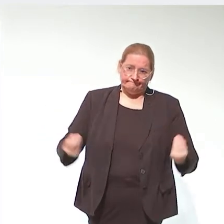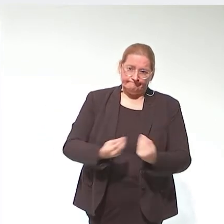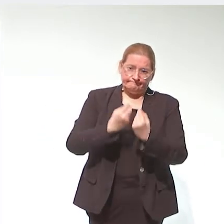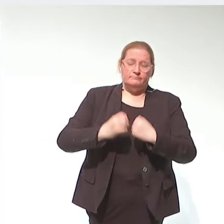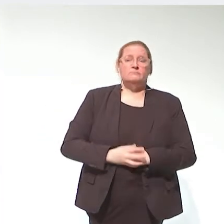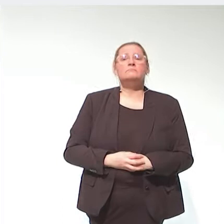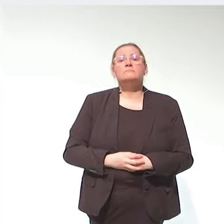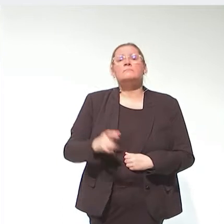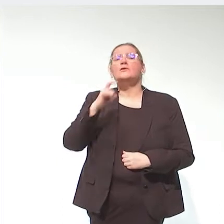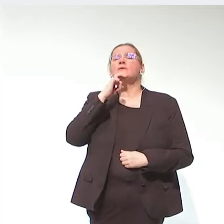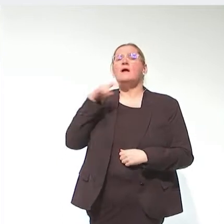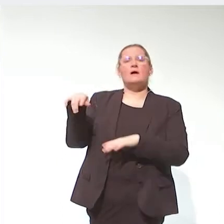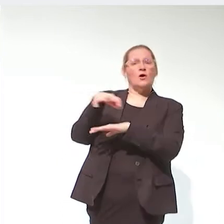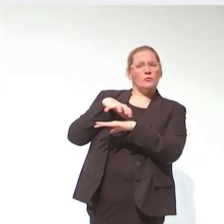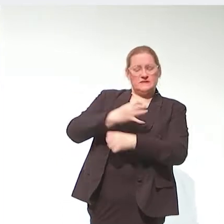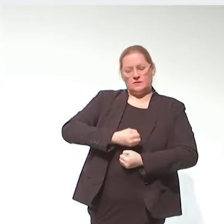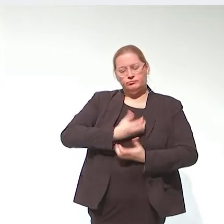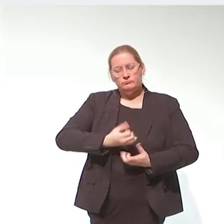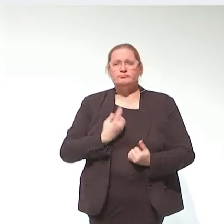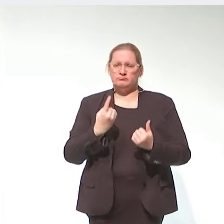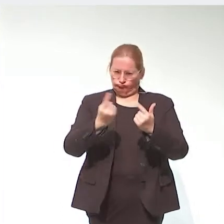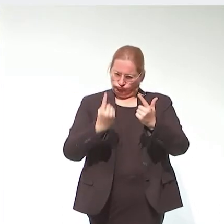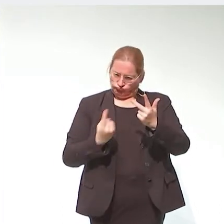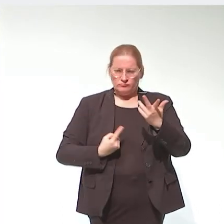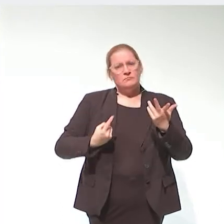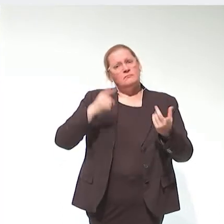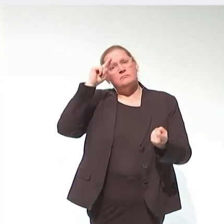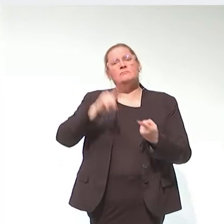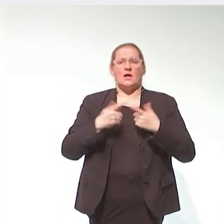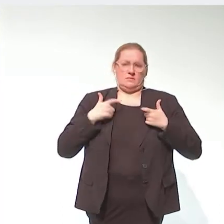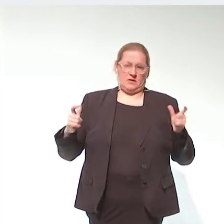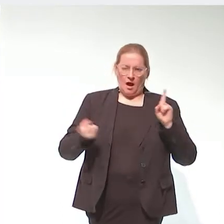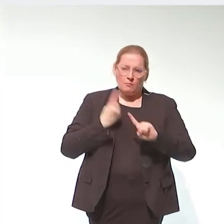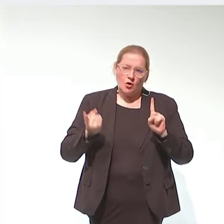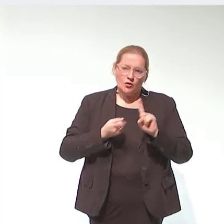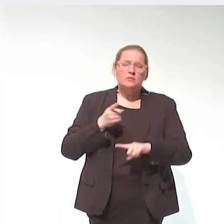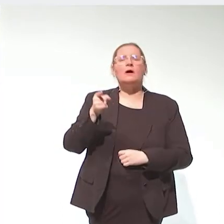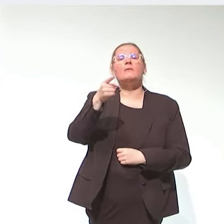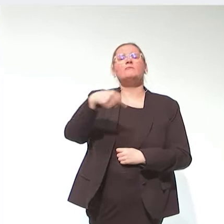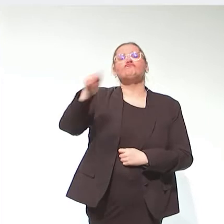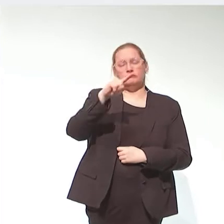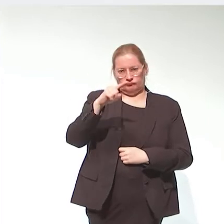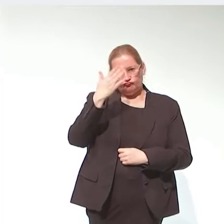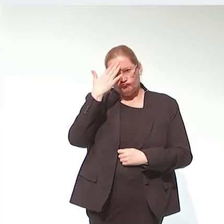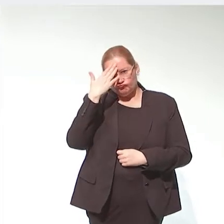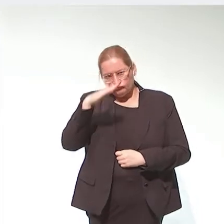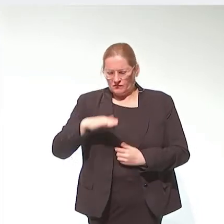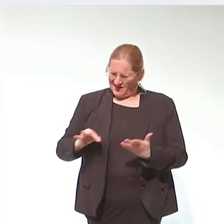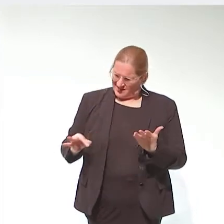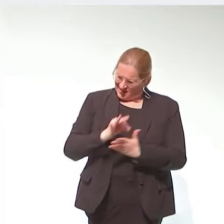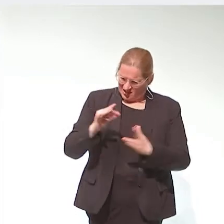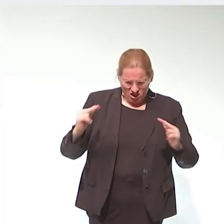accessibility. And for those of you who know our very ambitious strategy by heart, I believe you can see